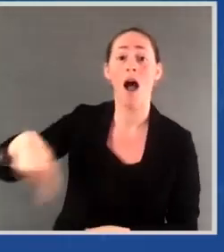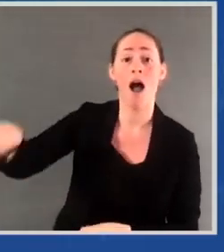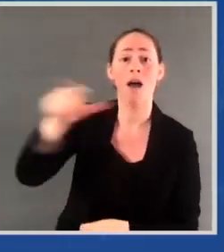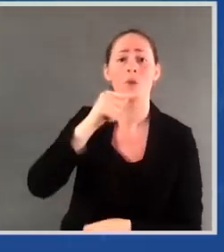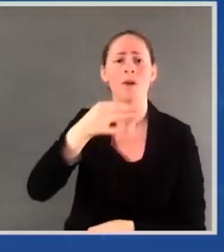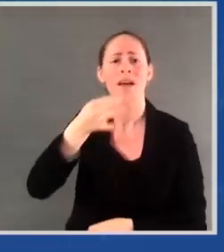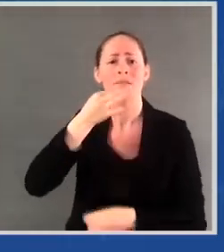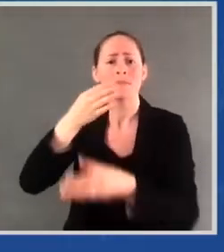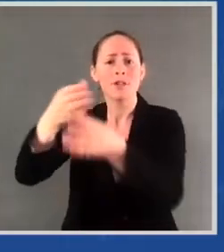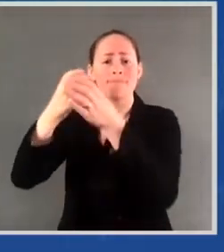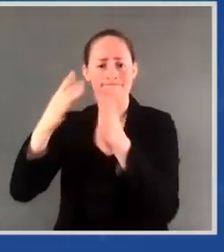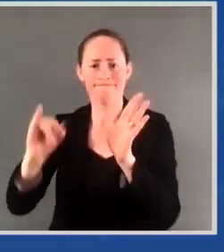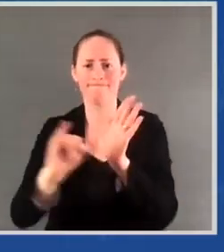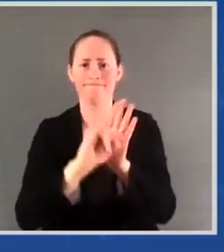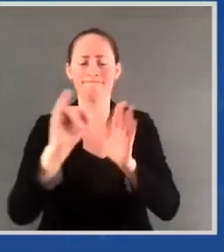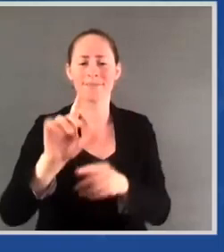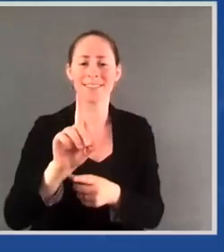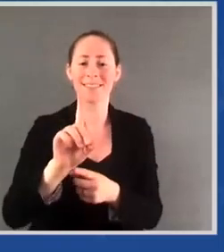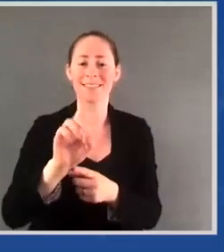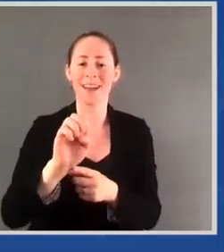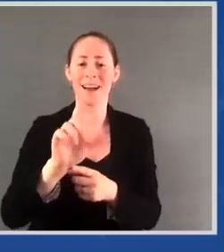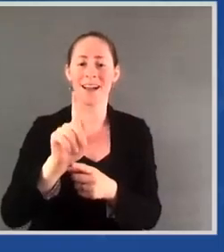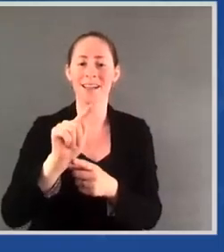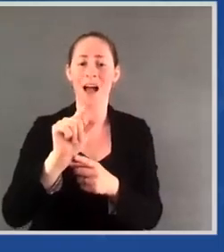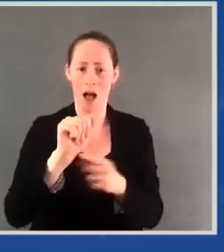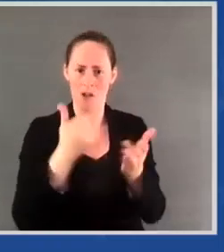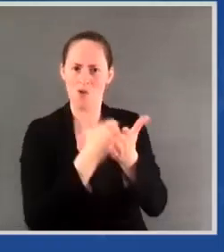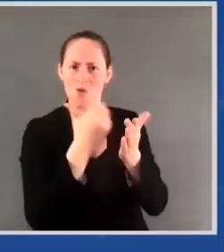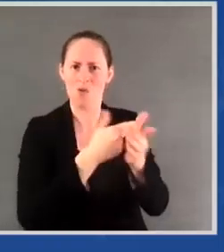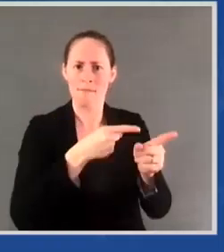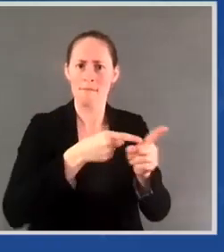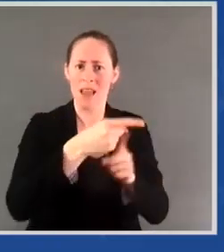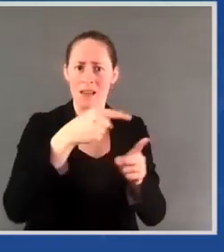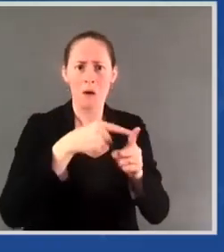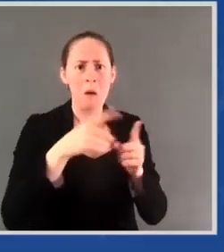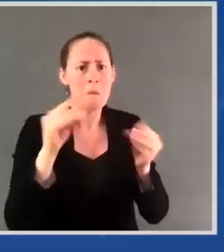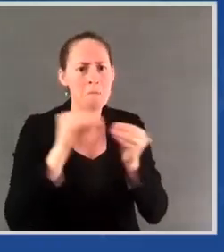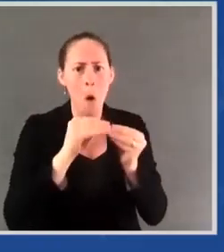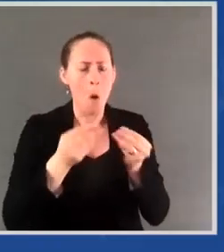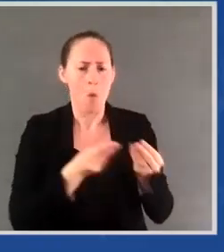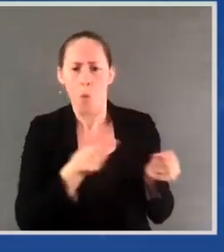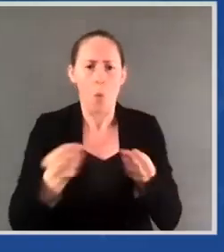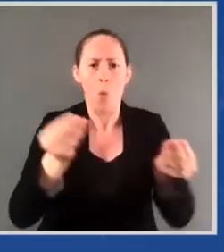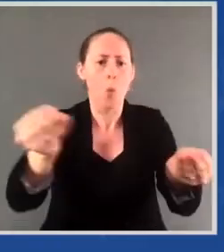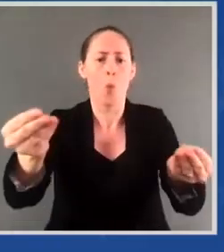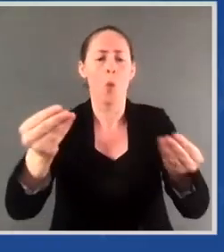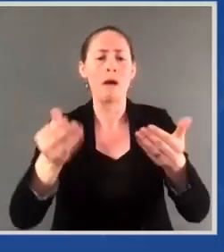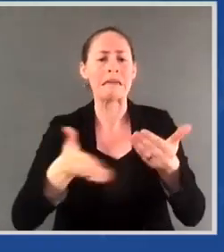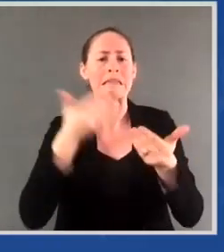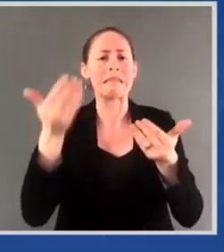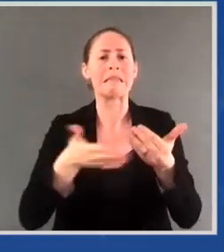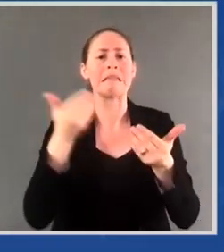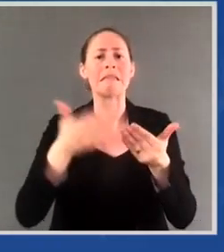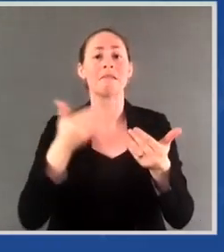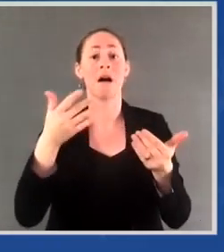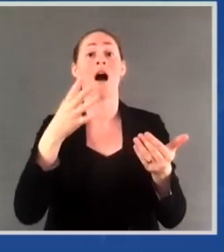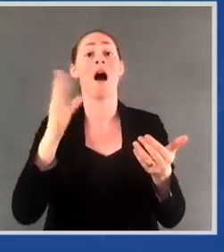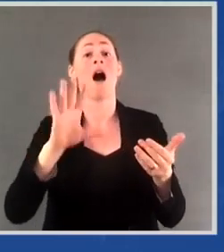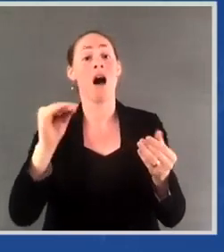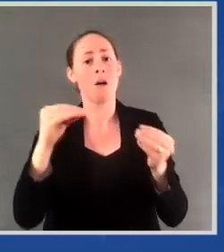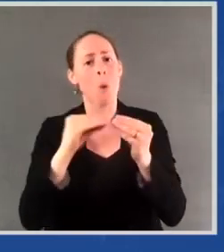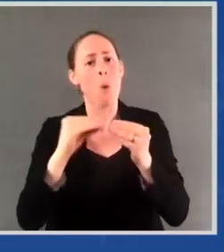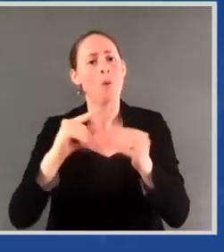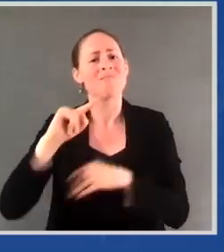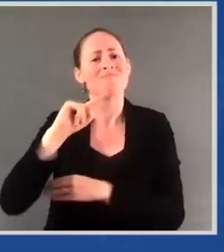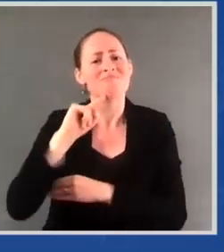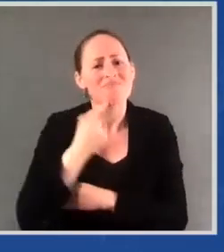variant. It's a variant that is more easily transmissible, potentially deadlier, and particularly dangerous for